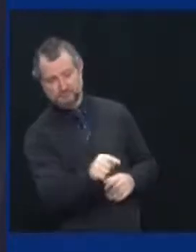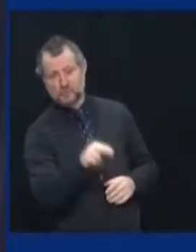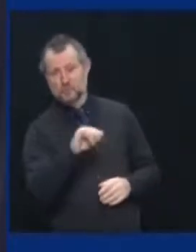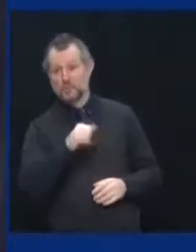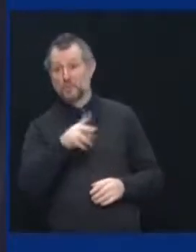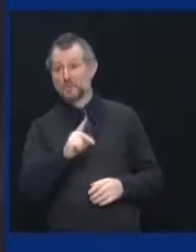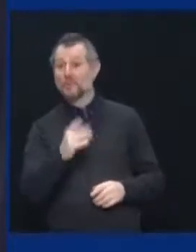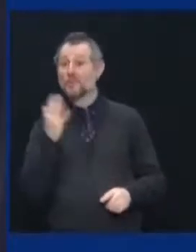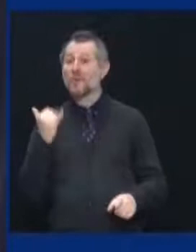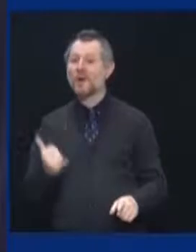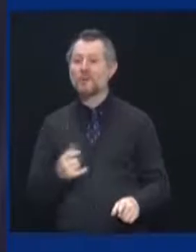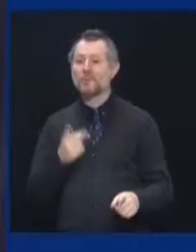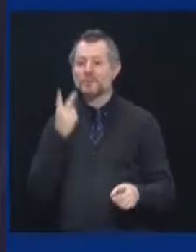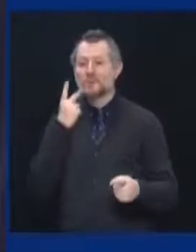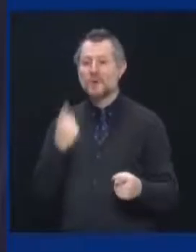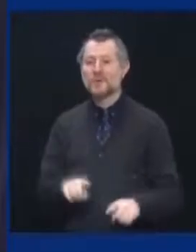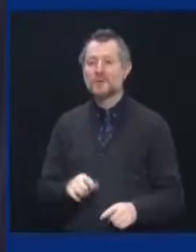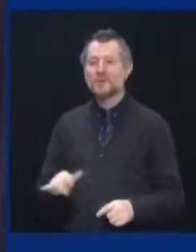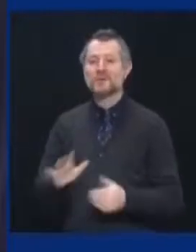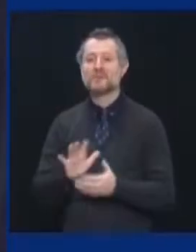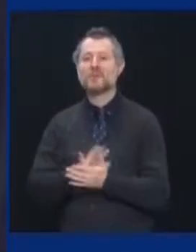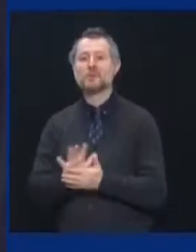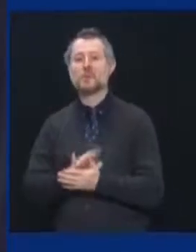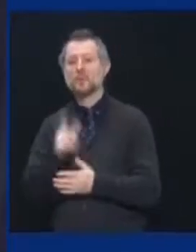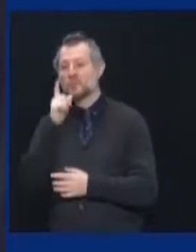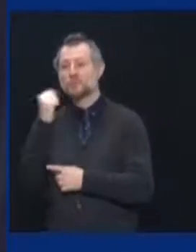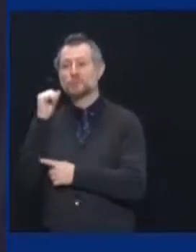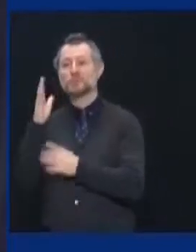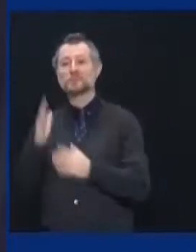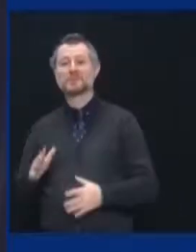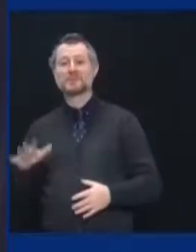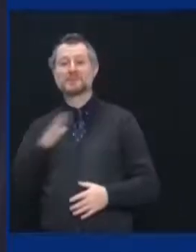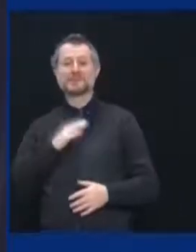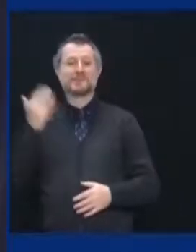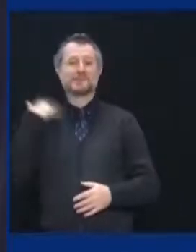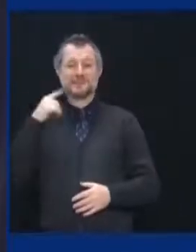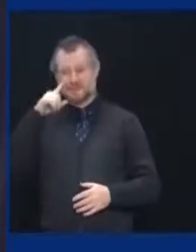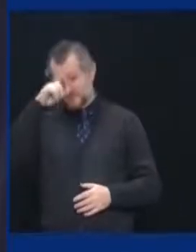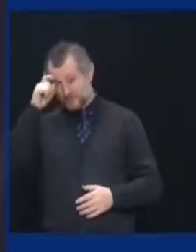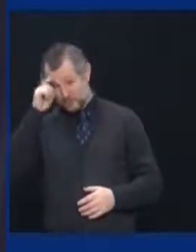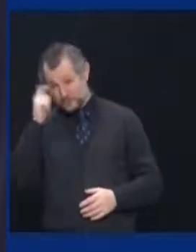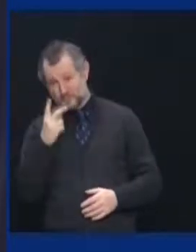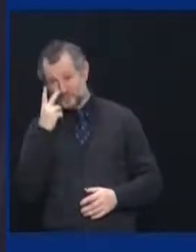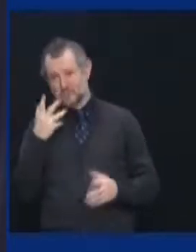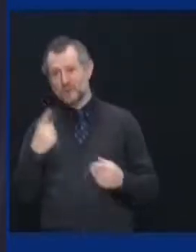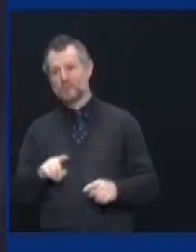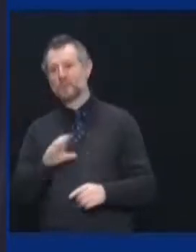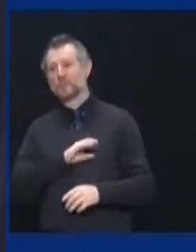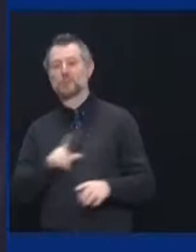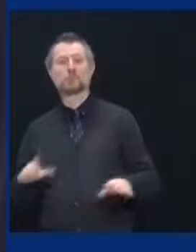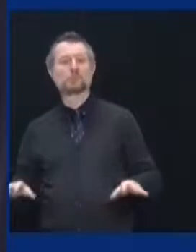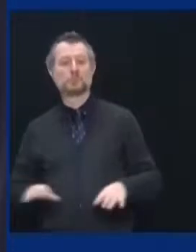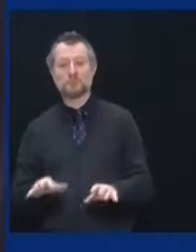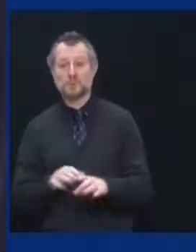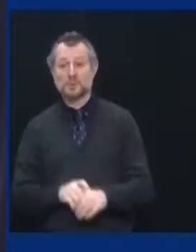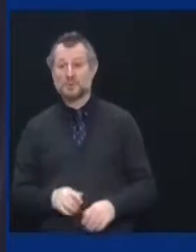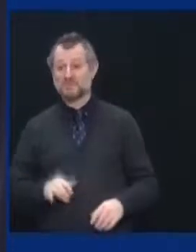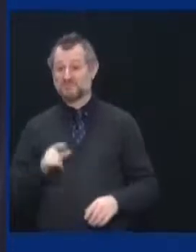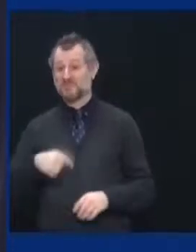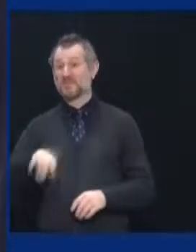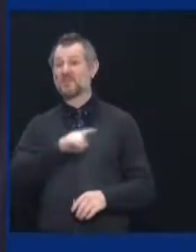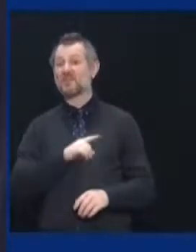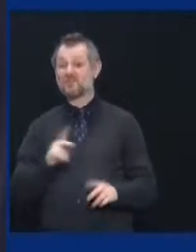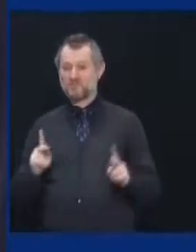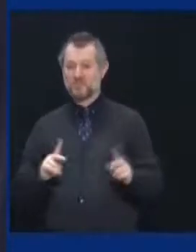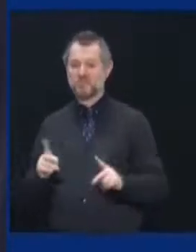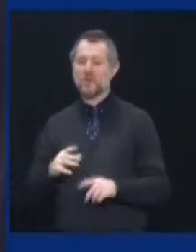seeing the video of the protests and some of the actions and the uproar from